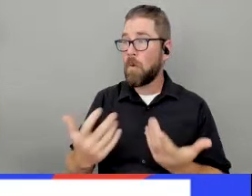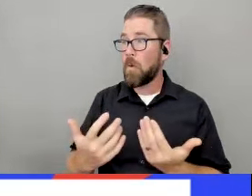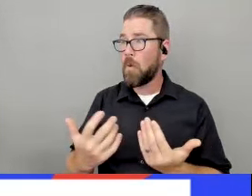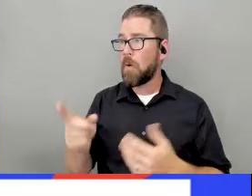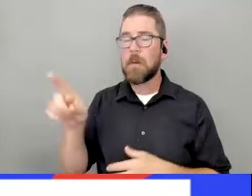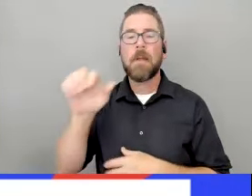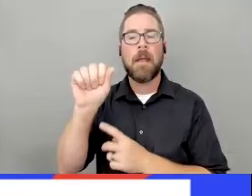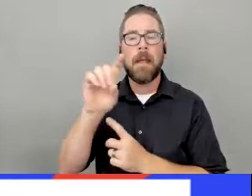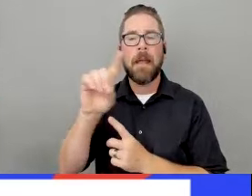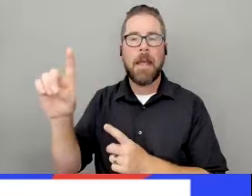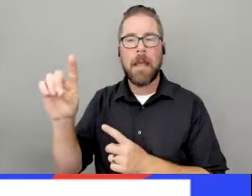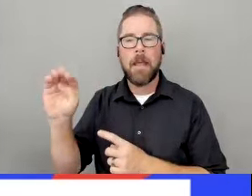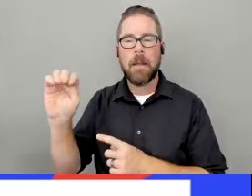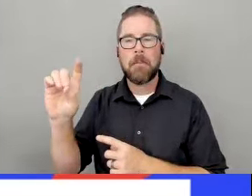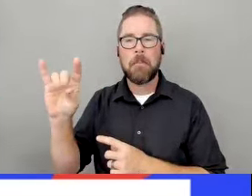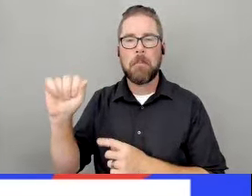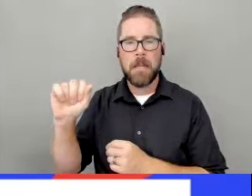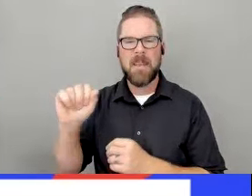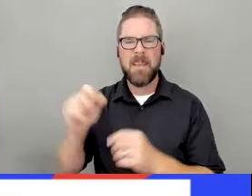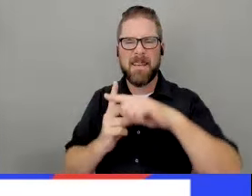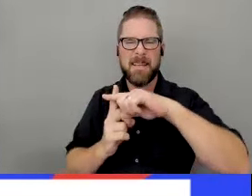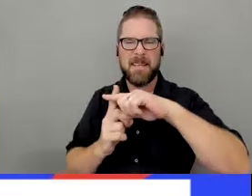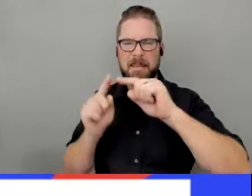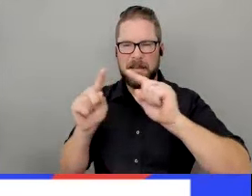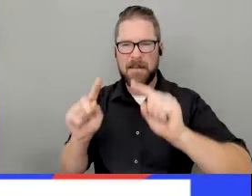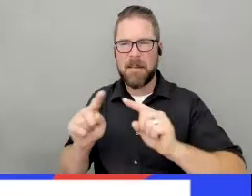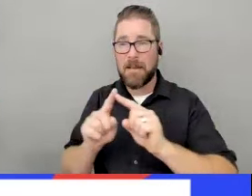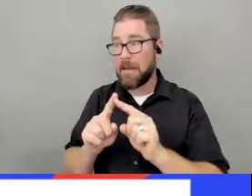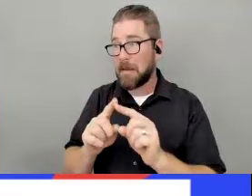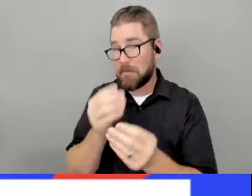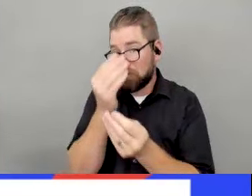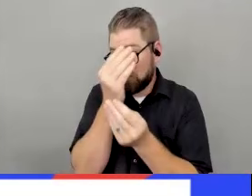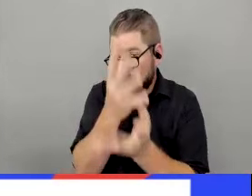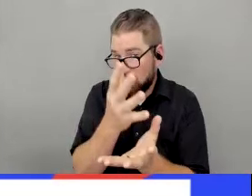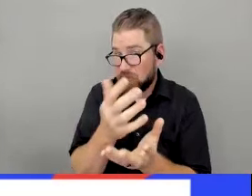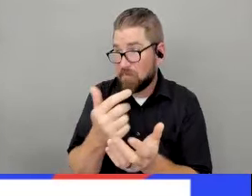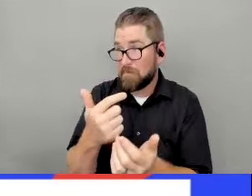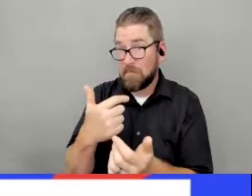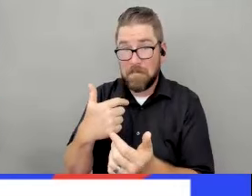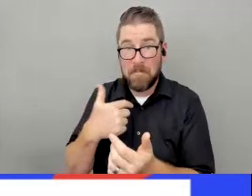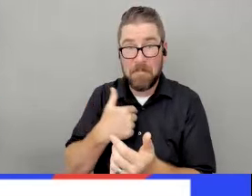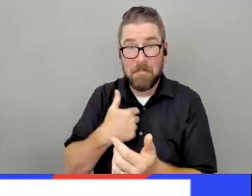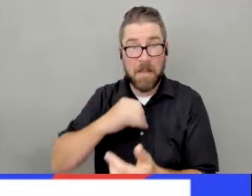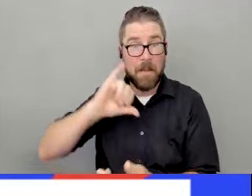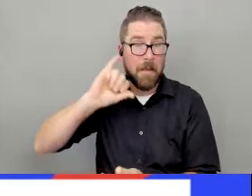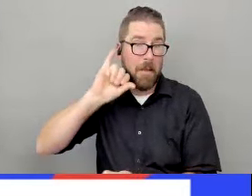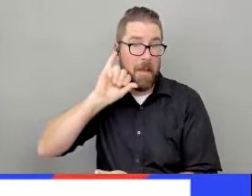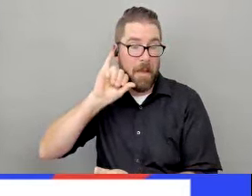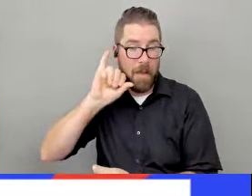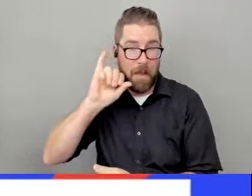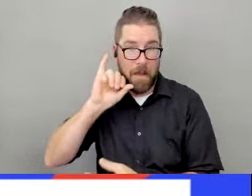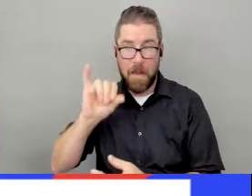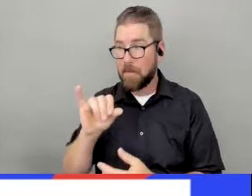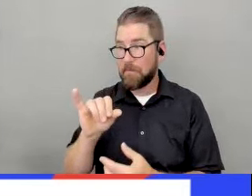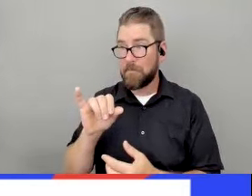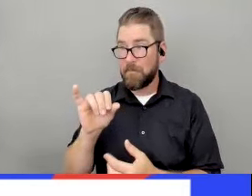really honest, for the demonstration I did today, I captured it with an iPhone, and I did the old drag